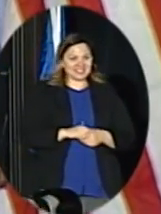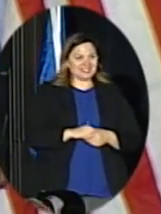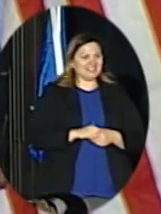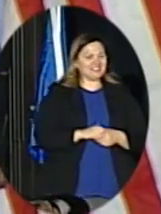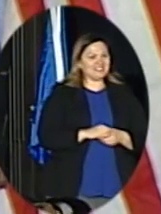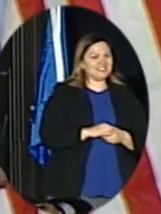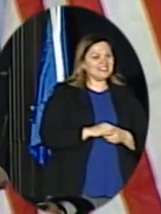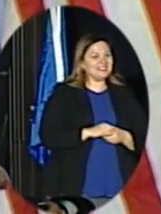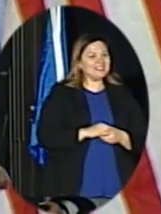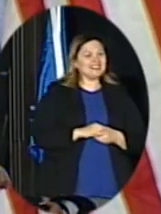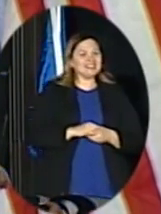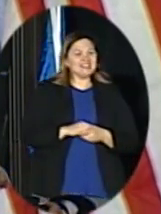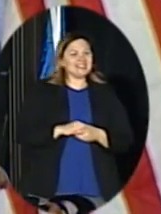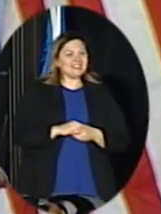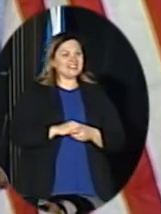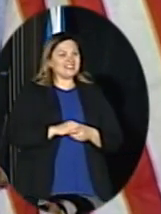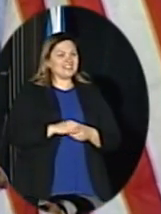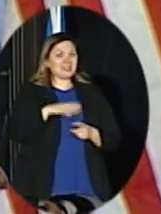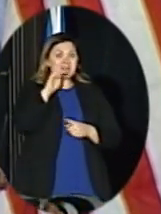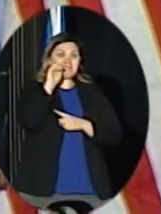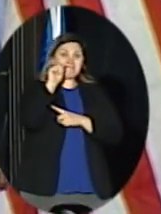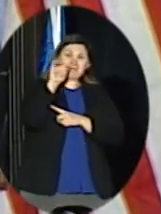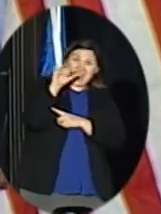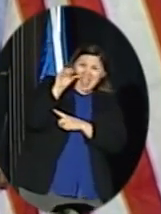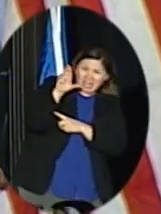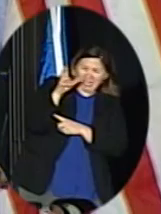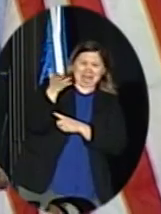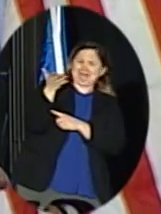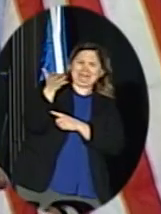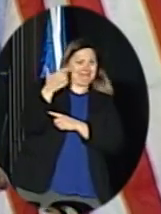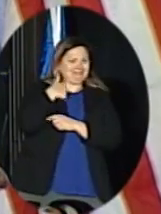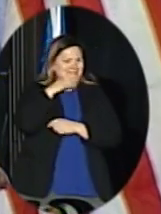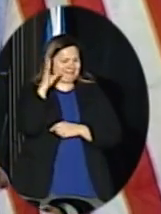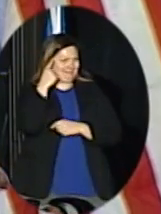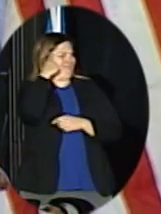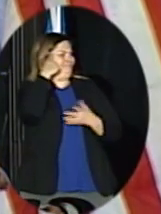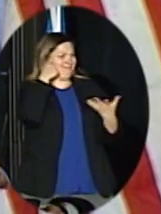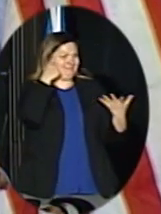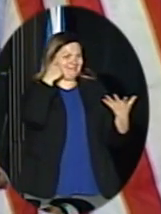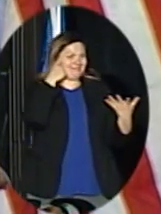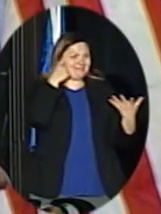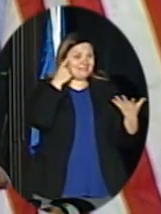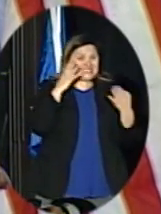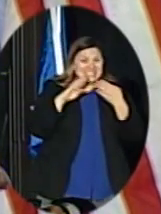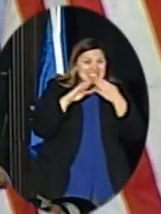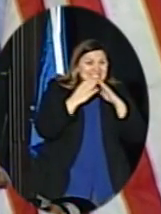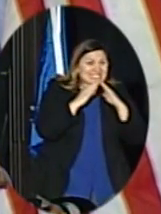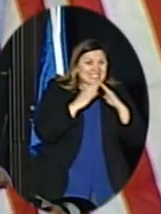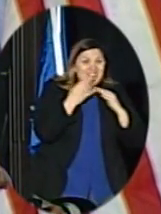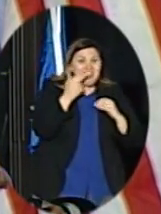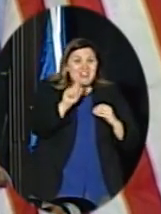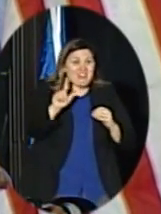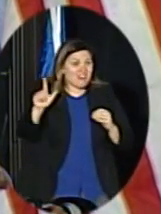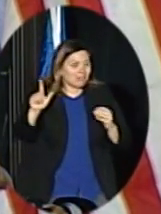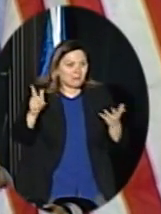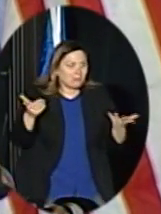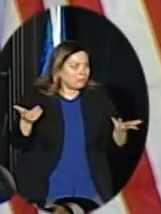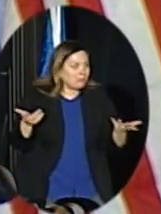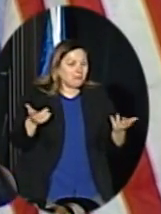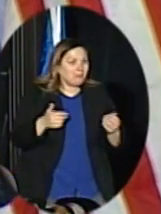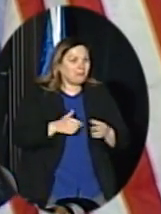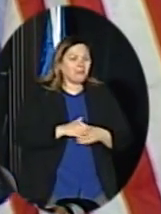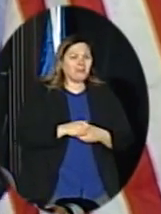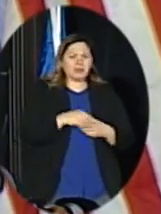But then I learned what cities do. See, at City Hall, we don't have time for prolonged debate or